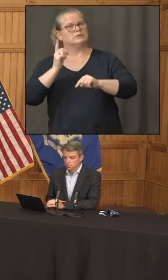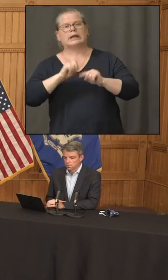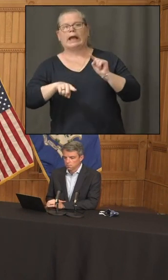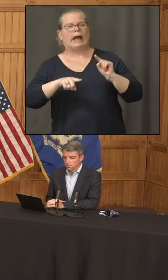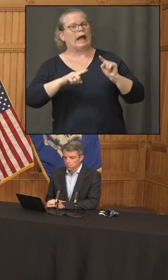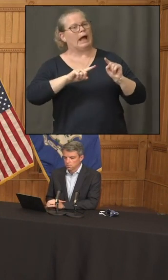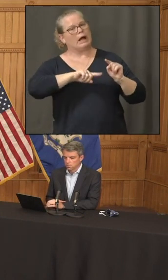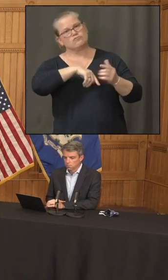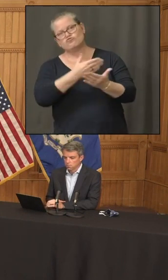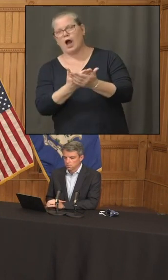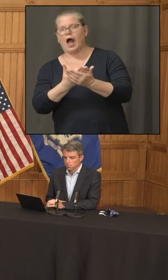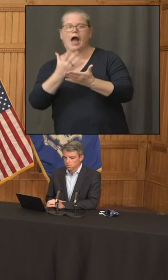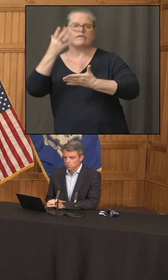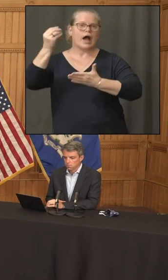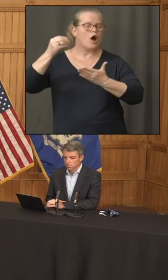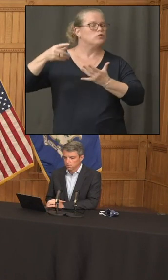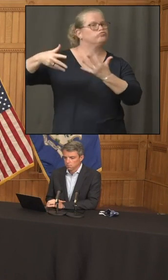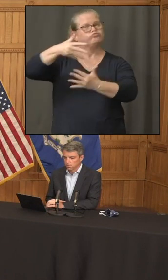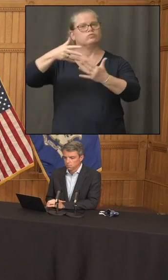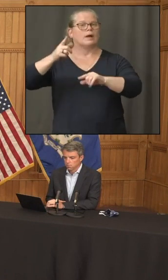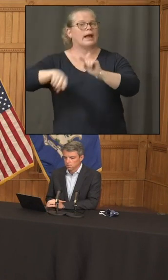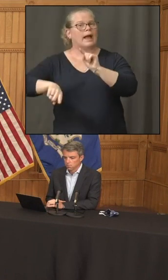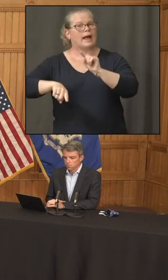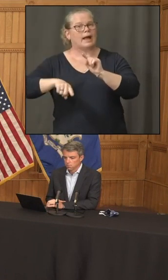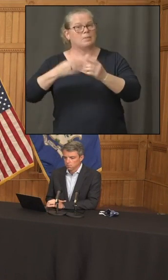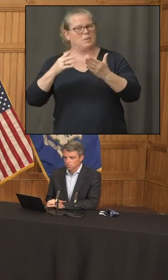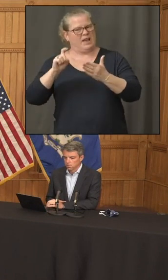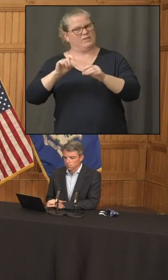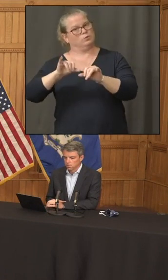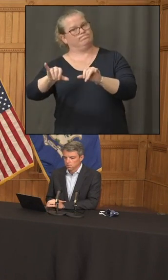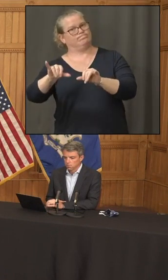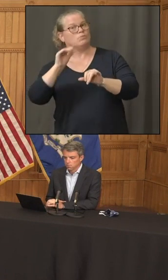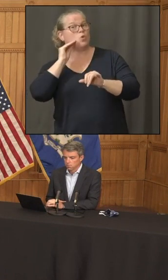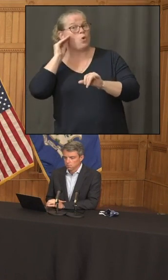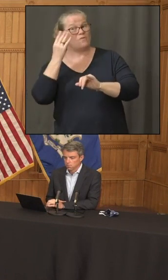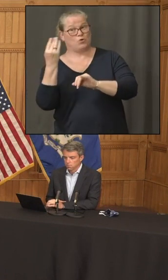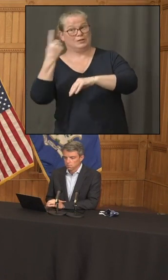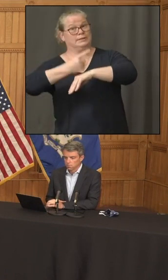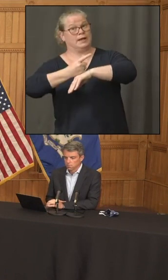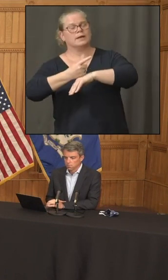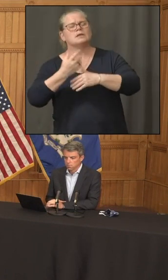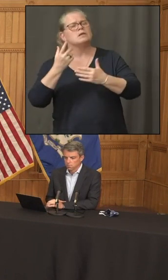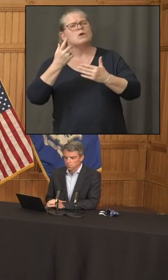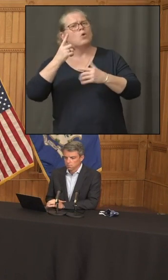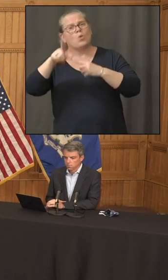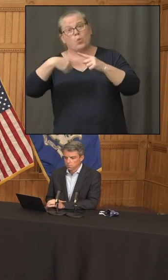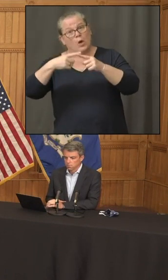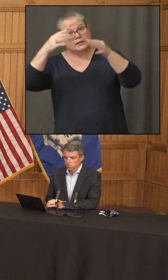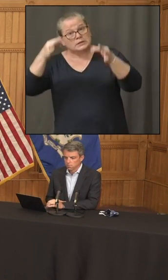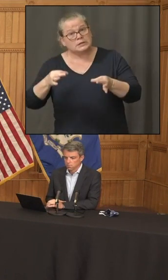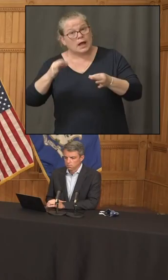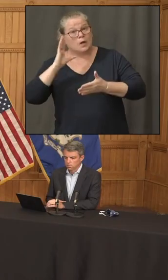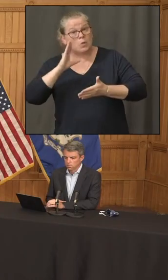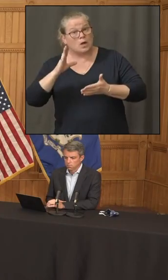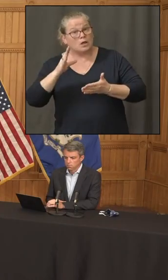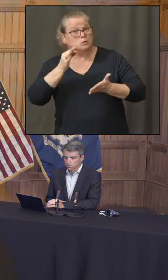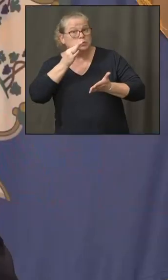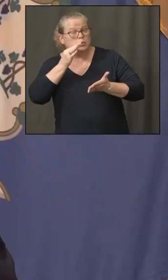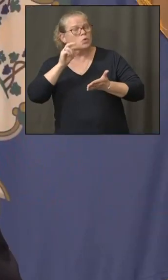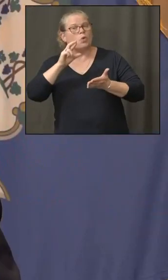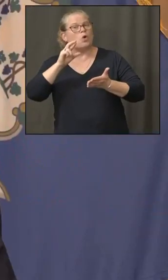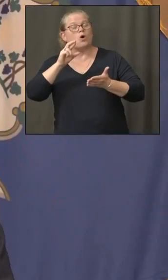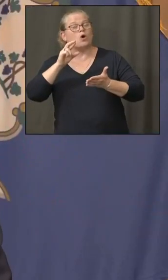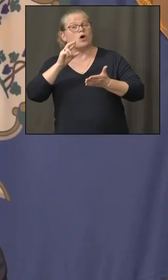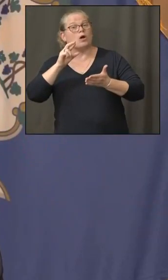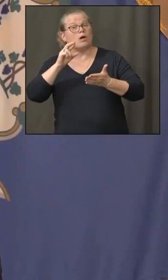place? Whereas there might be a 14-day quarantine for those coming into Connecticut or returning to Connecticut from Florida. Well, I know